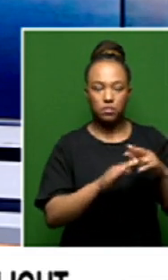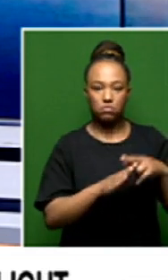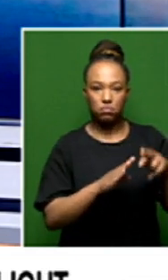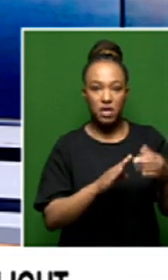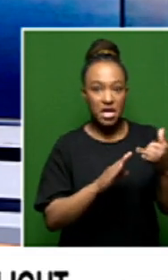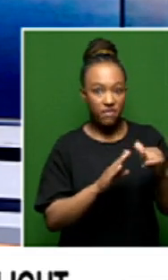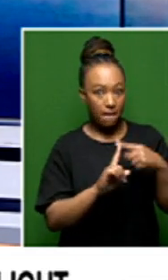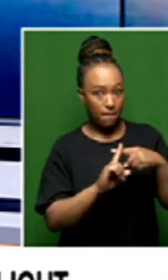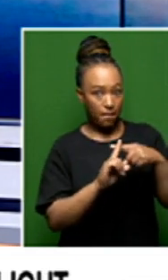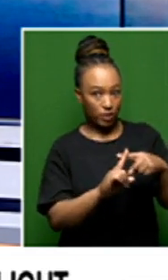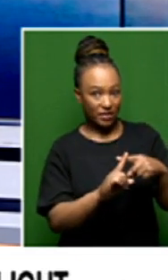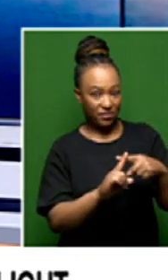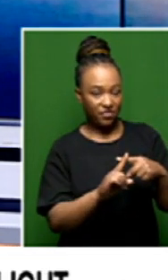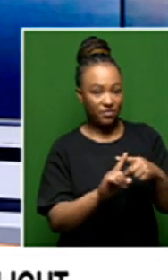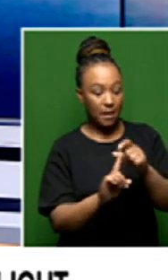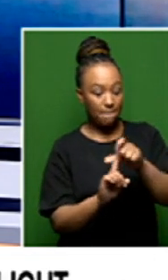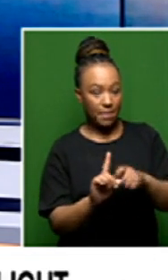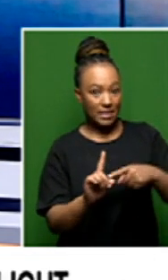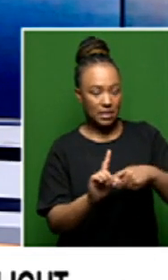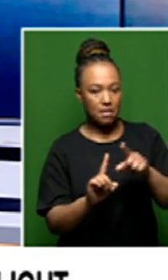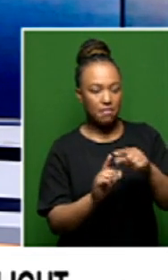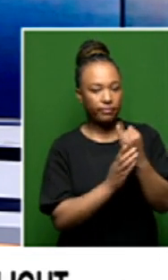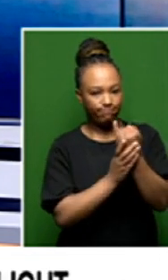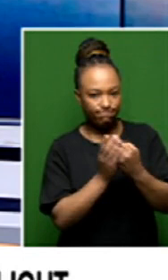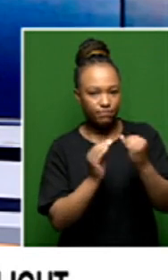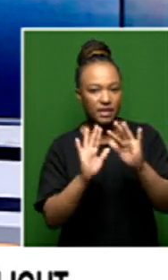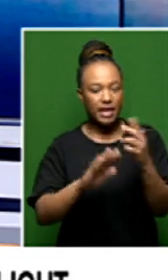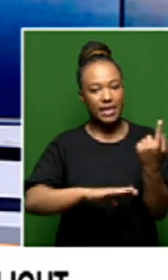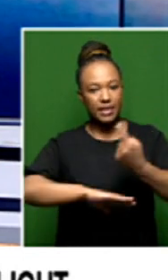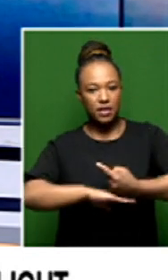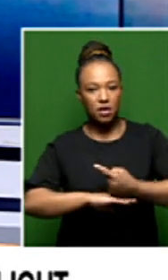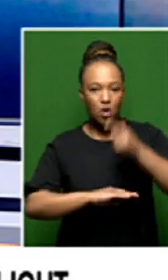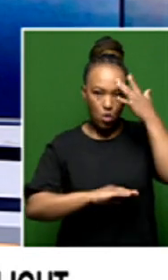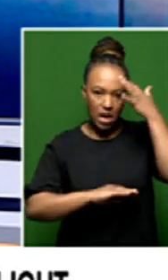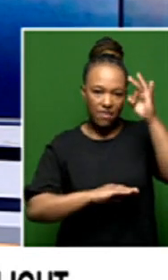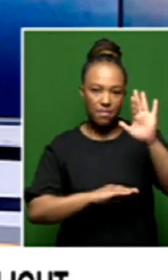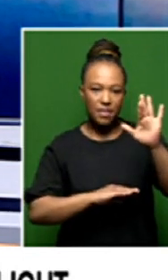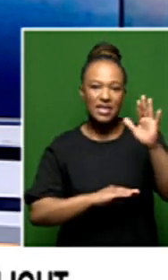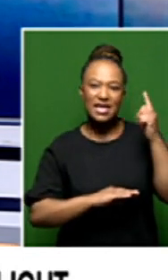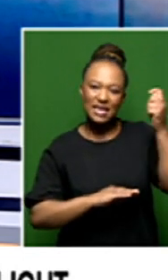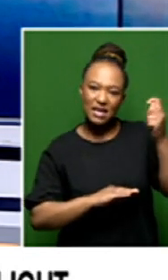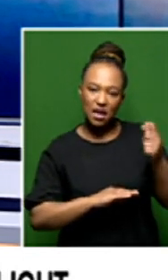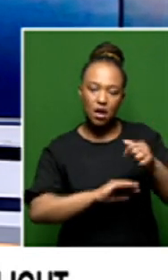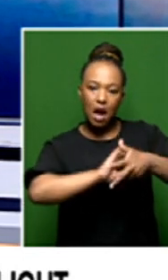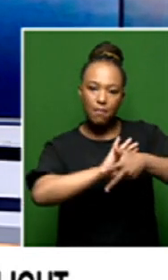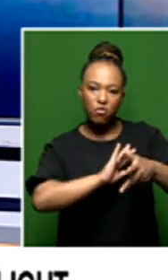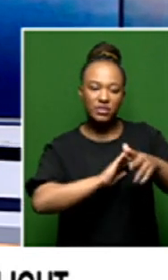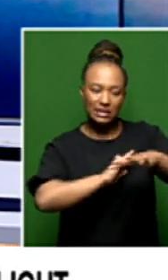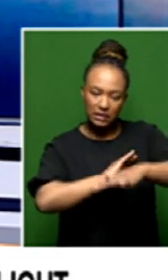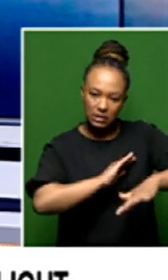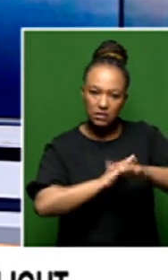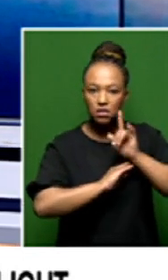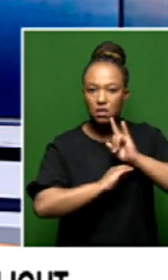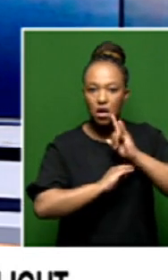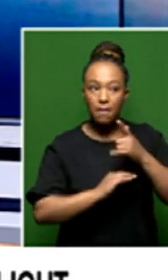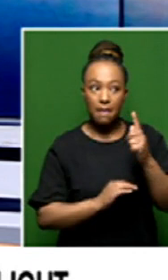is positive, passengers need to isolate for 10 days at a Government of Kenya approved isolation facility